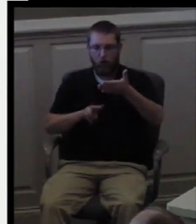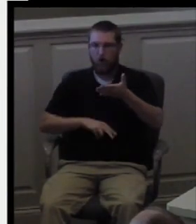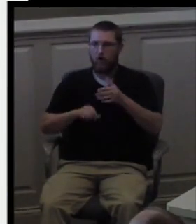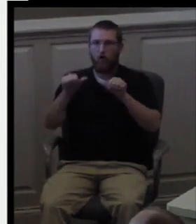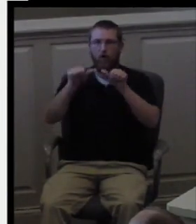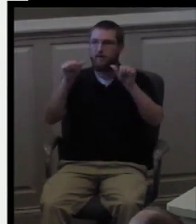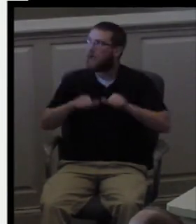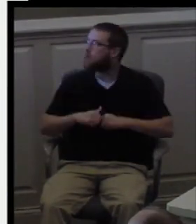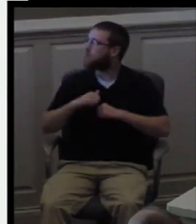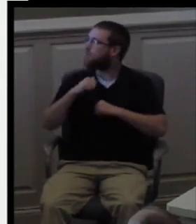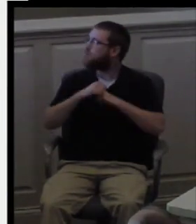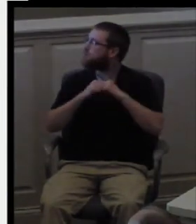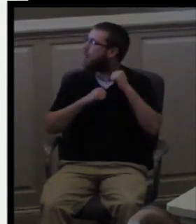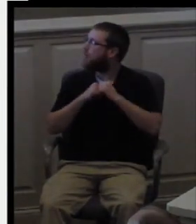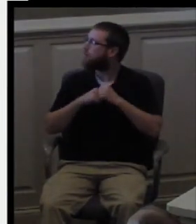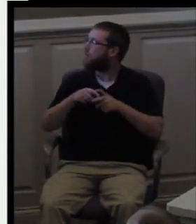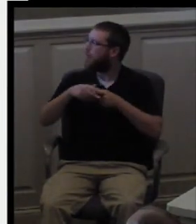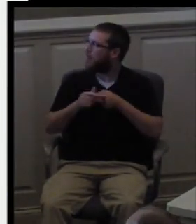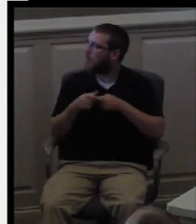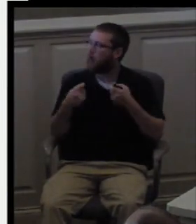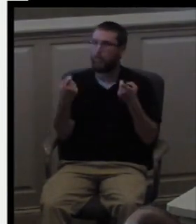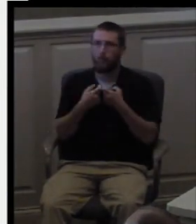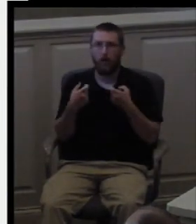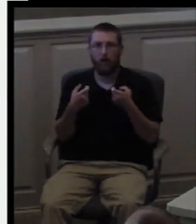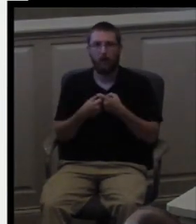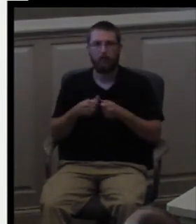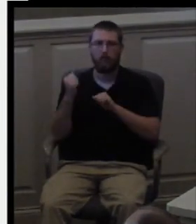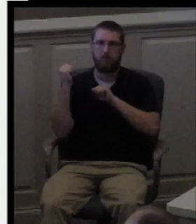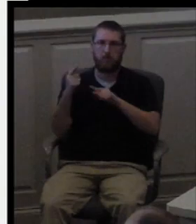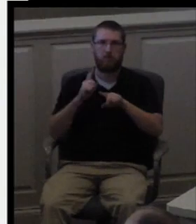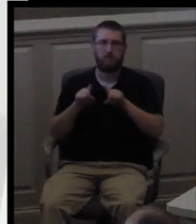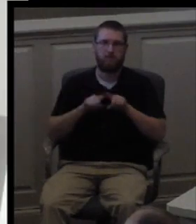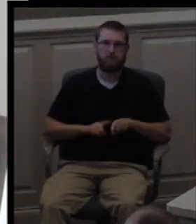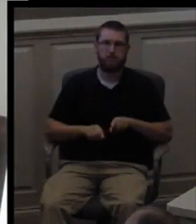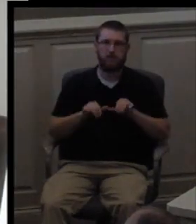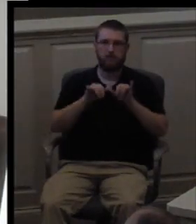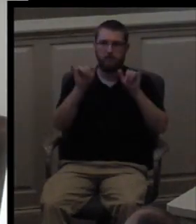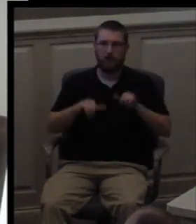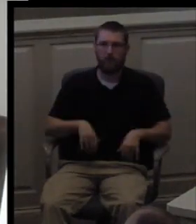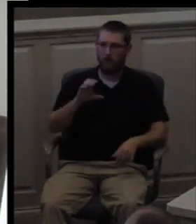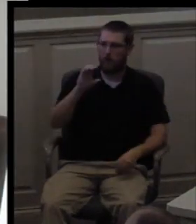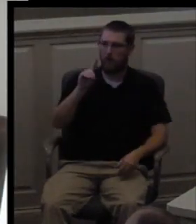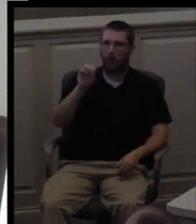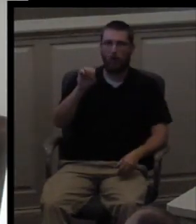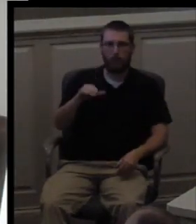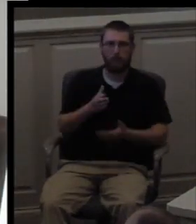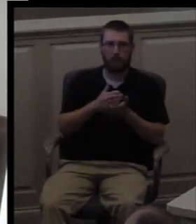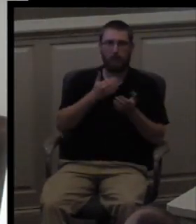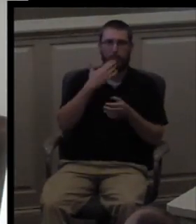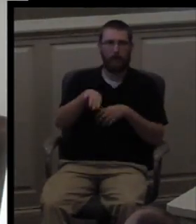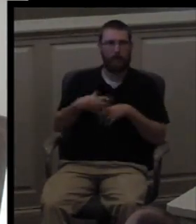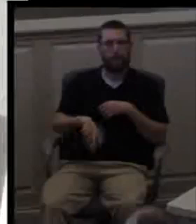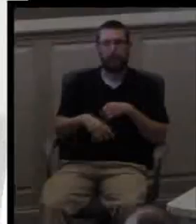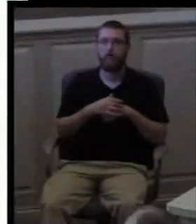architectural, structural, mechanical, electrical systems of the building, looked into some of the code deficiencies of the building.